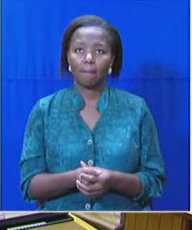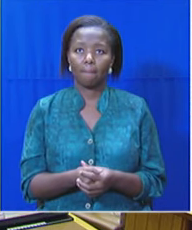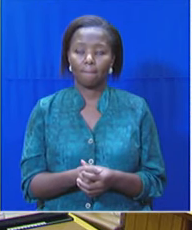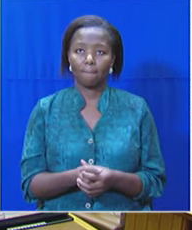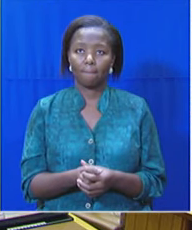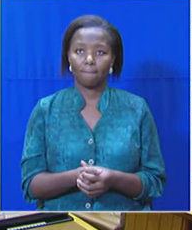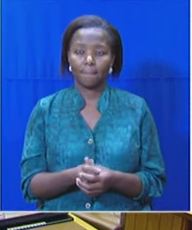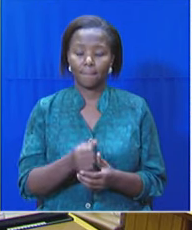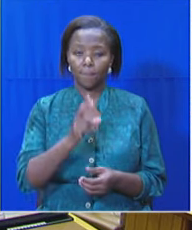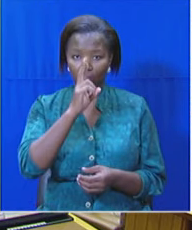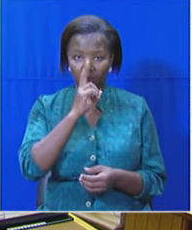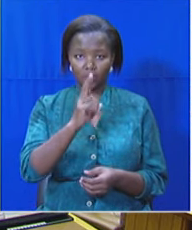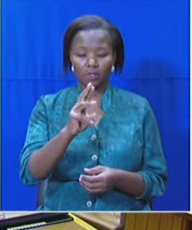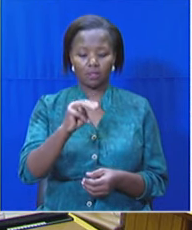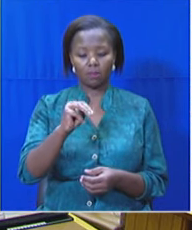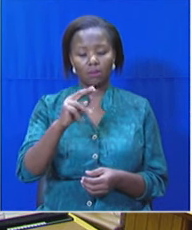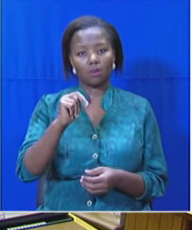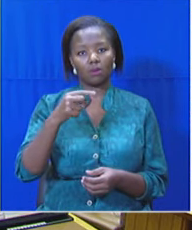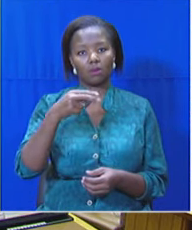Honorable Mnguni.